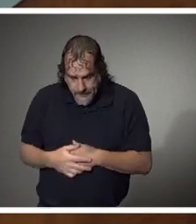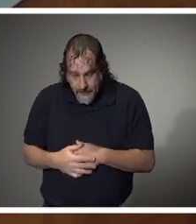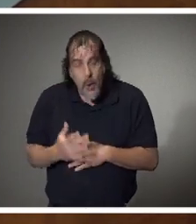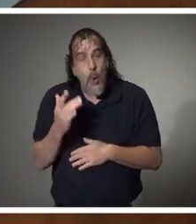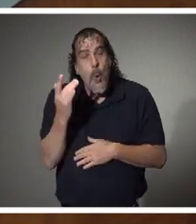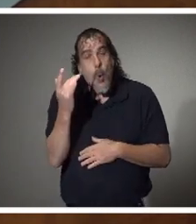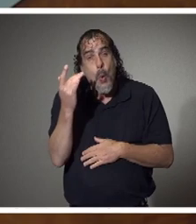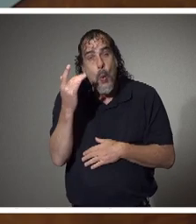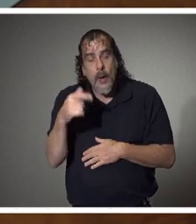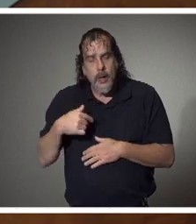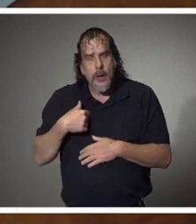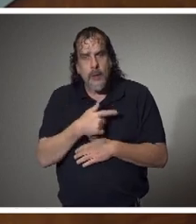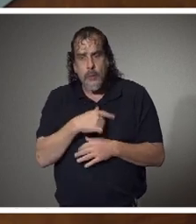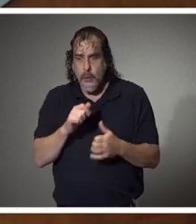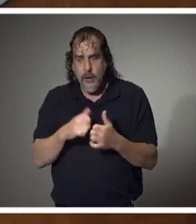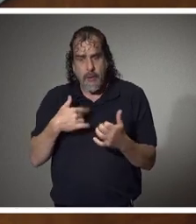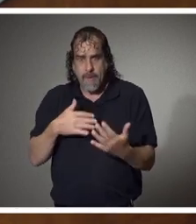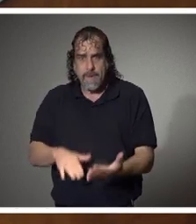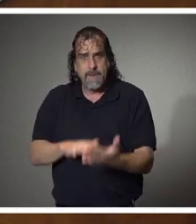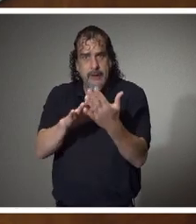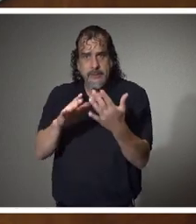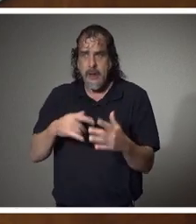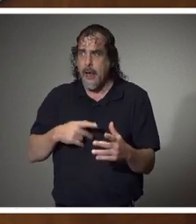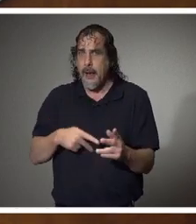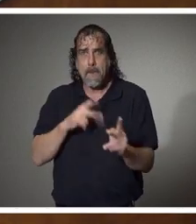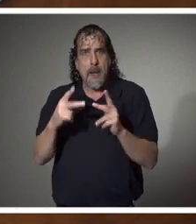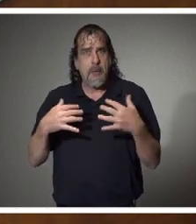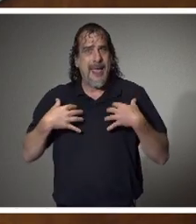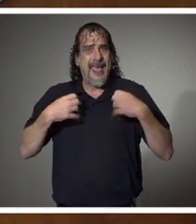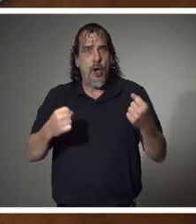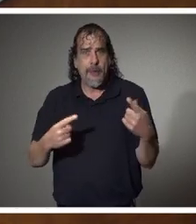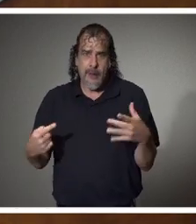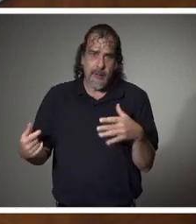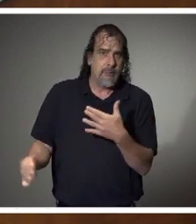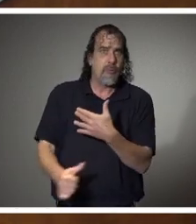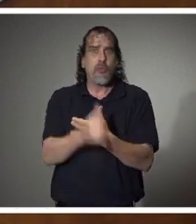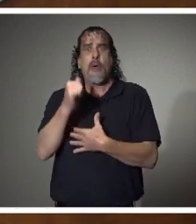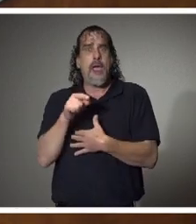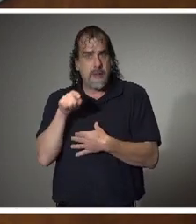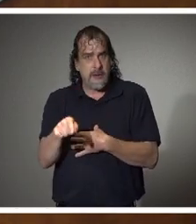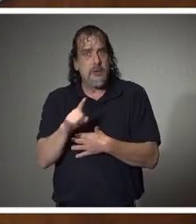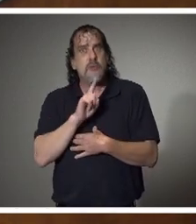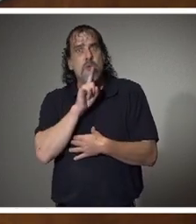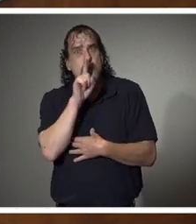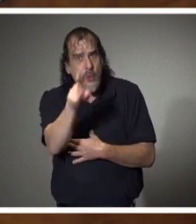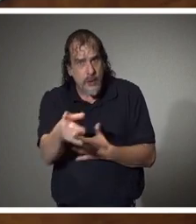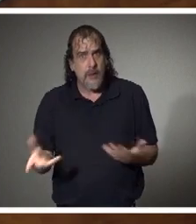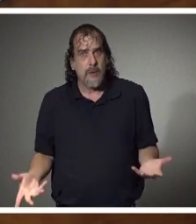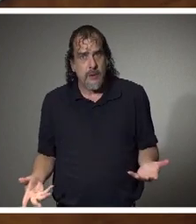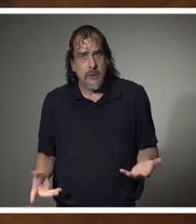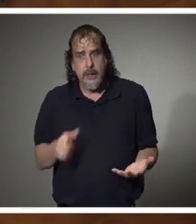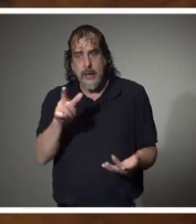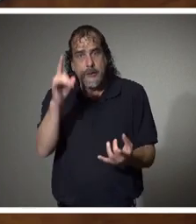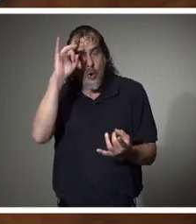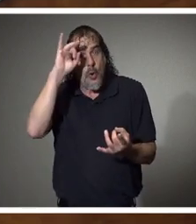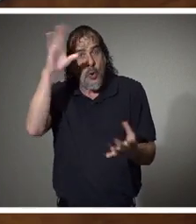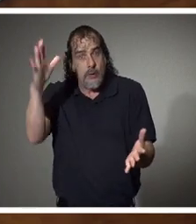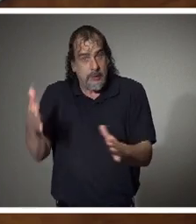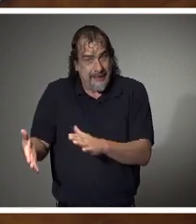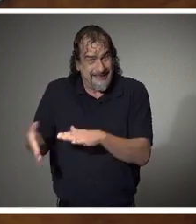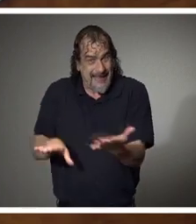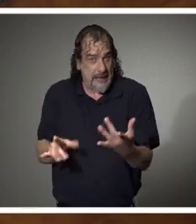facing a public health crisis. This threat is real. It is deadly.